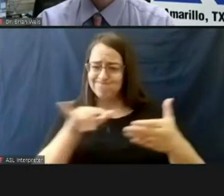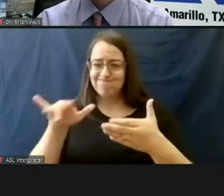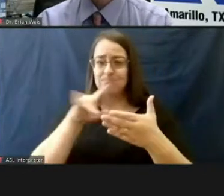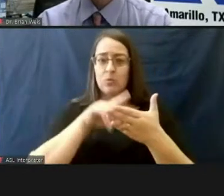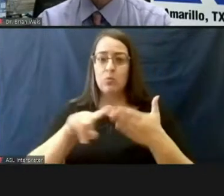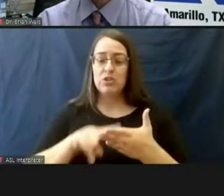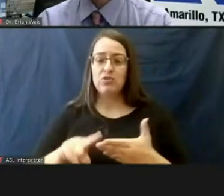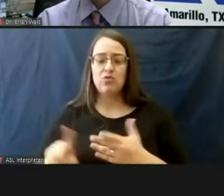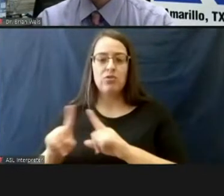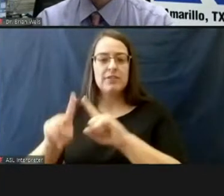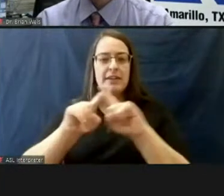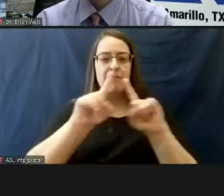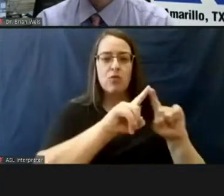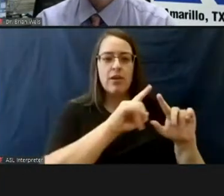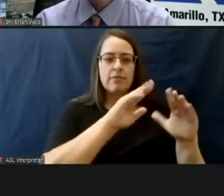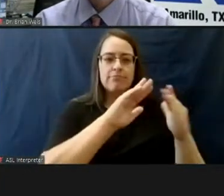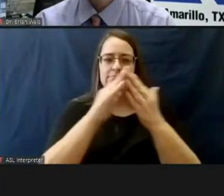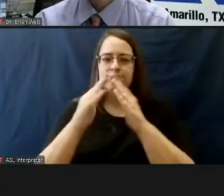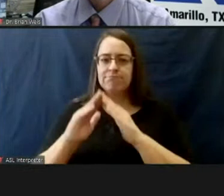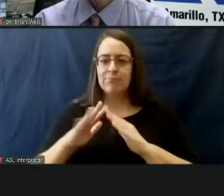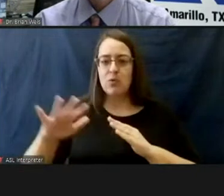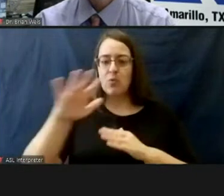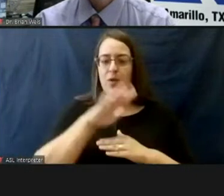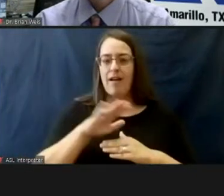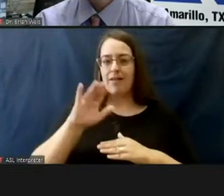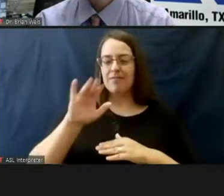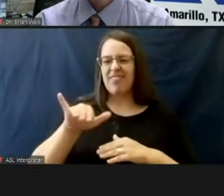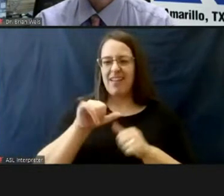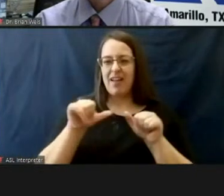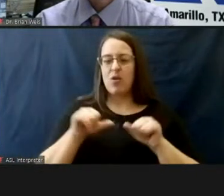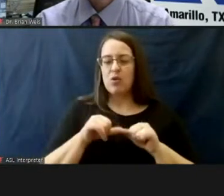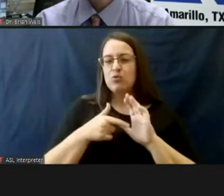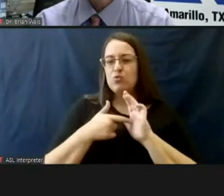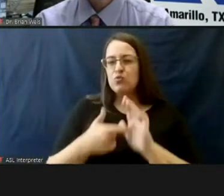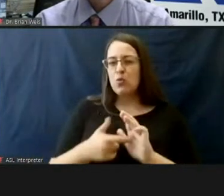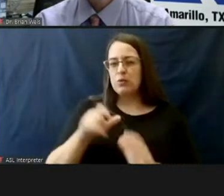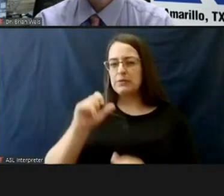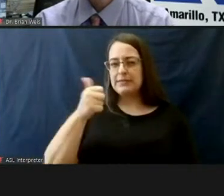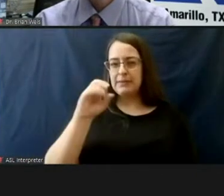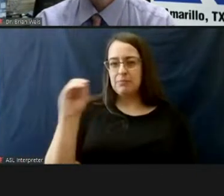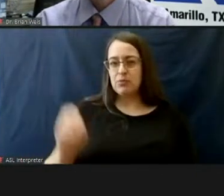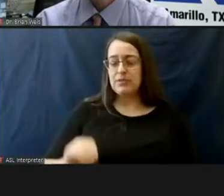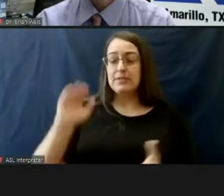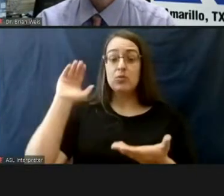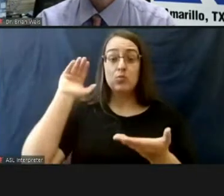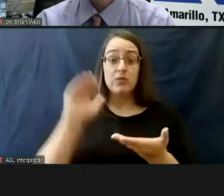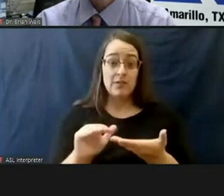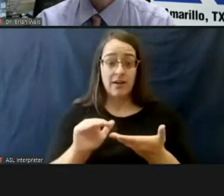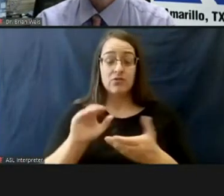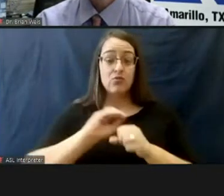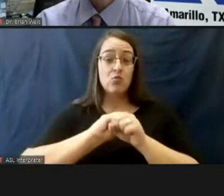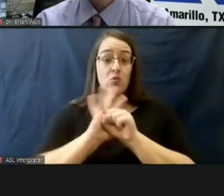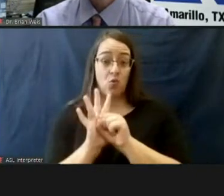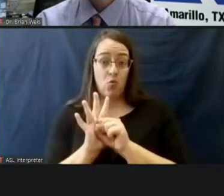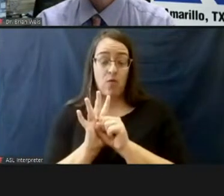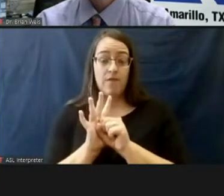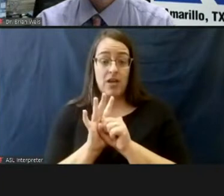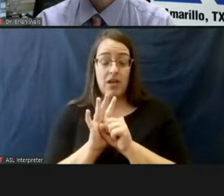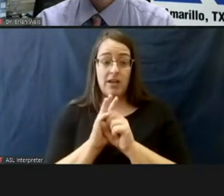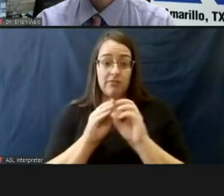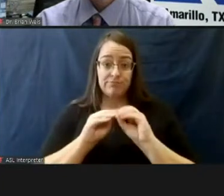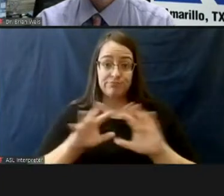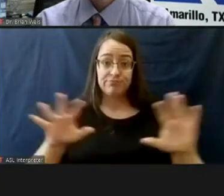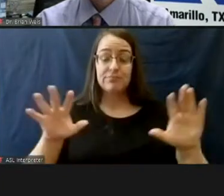communities in Bangladesh, showed that there was about a 10% reduction in COVID-19 transmission for folks wearing